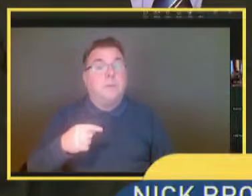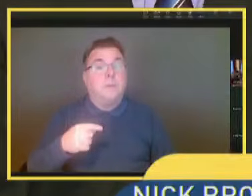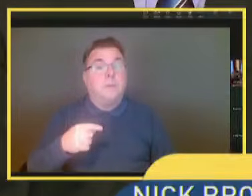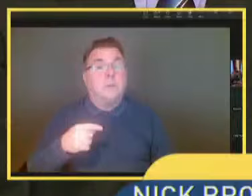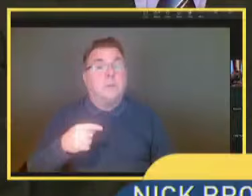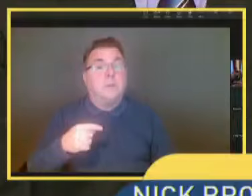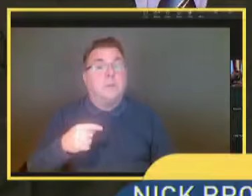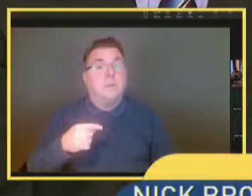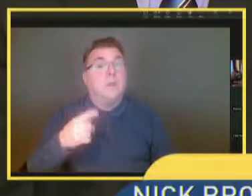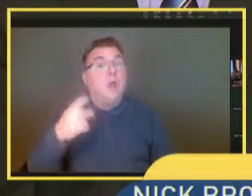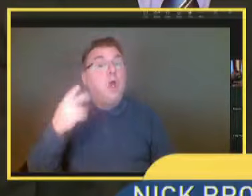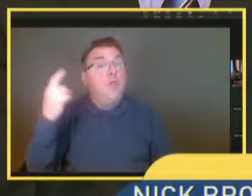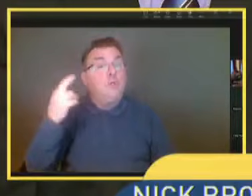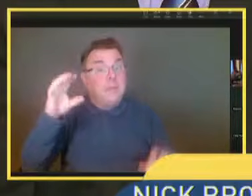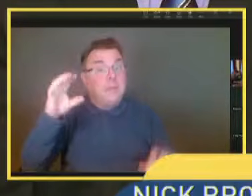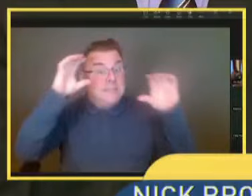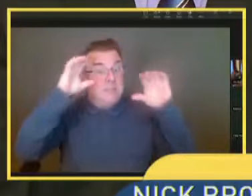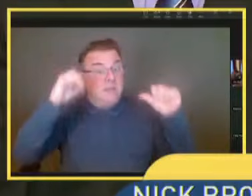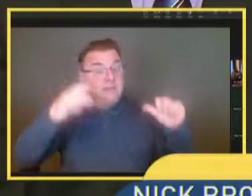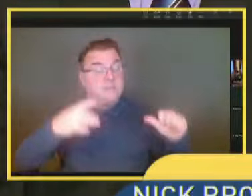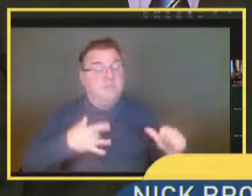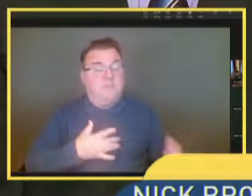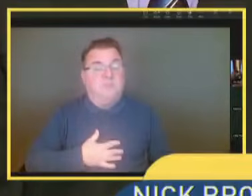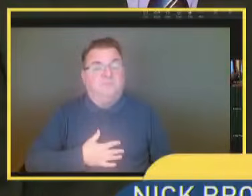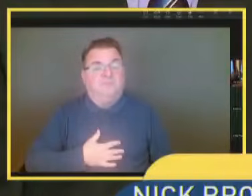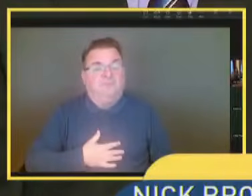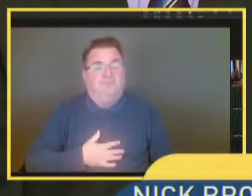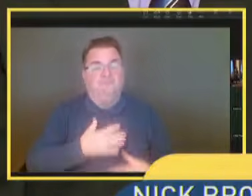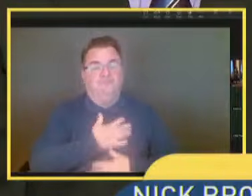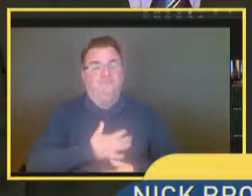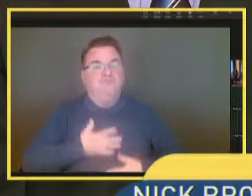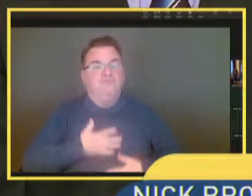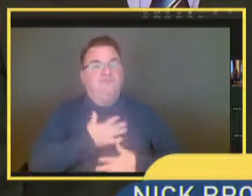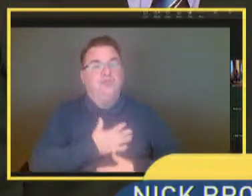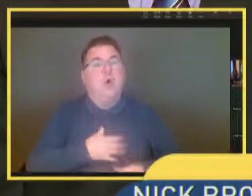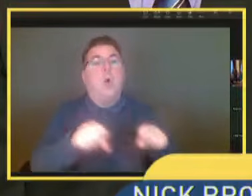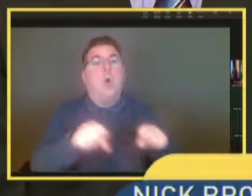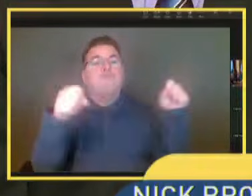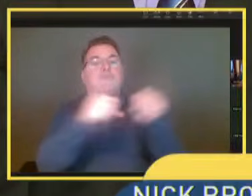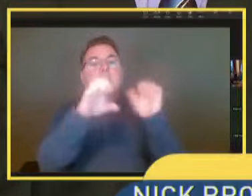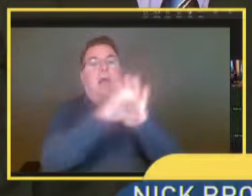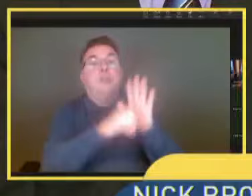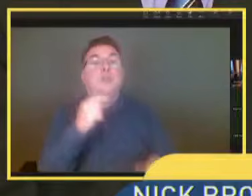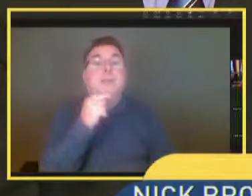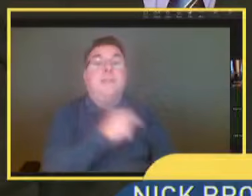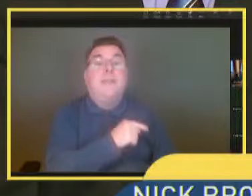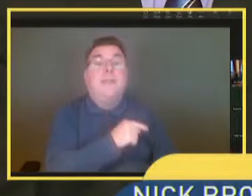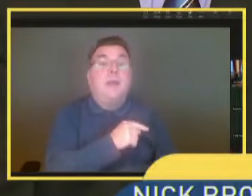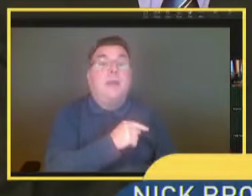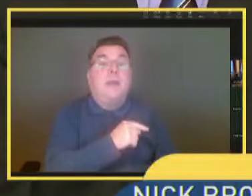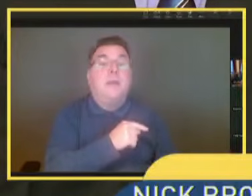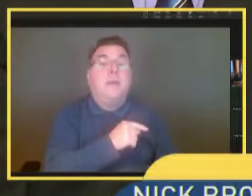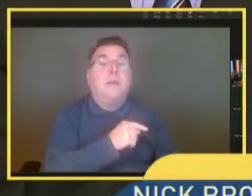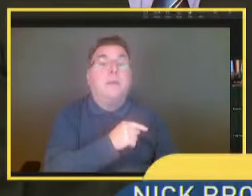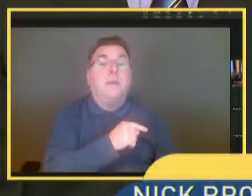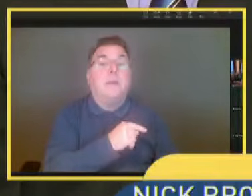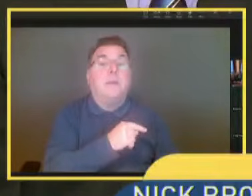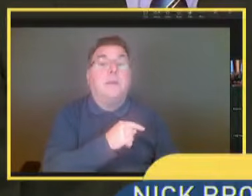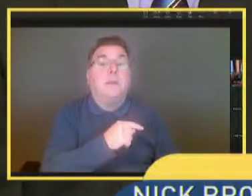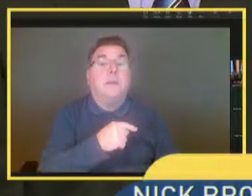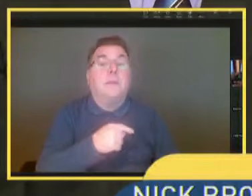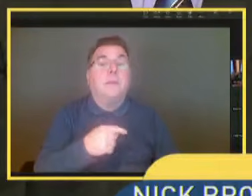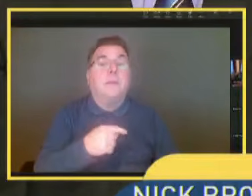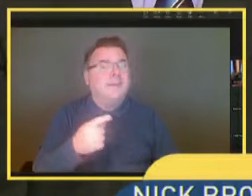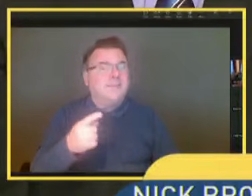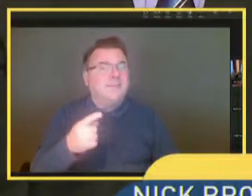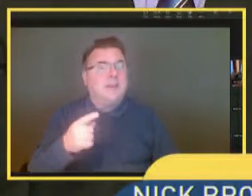reason that the president feels so comfortable violating the United States Constitution is because since day one he has been acting that way,